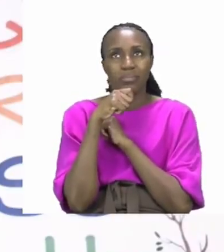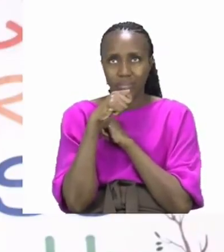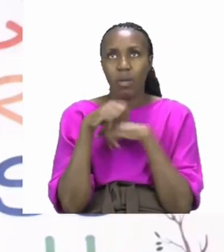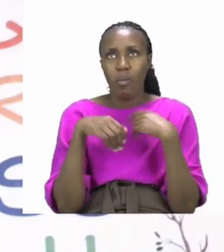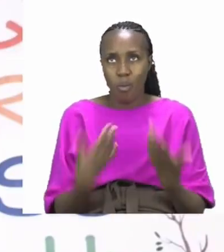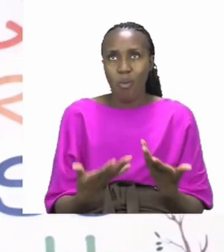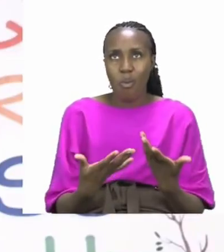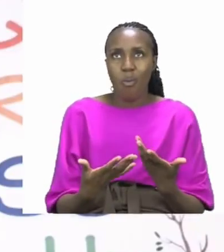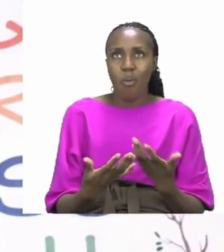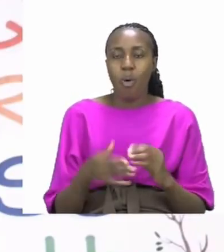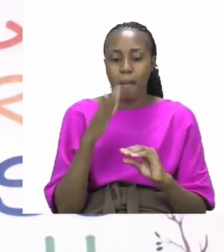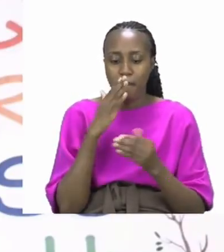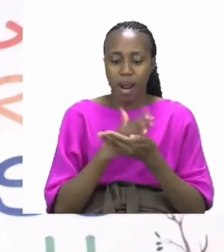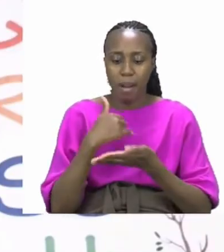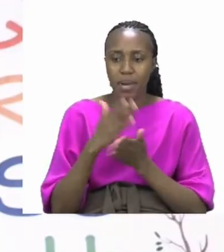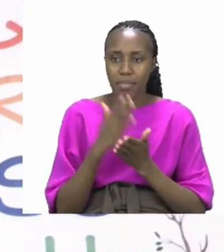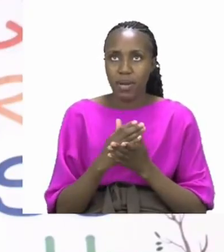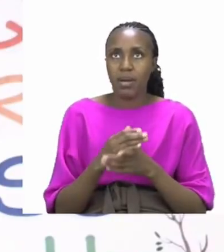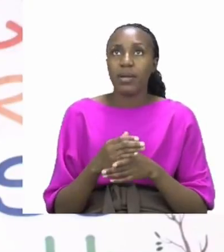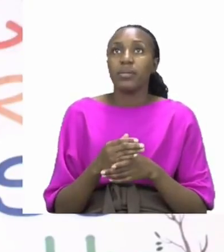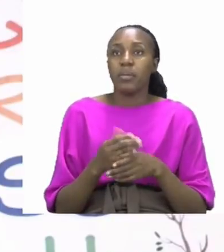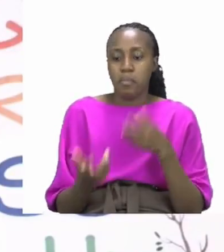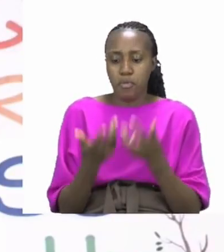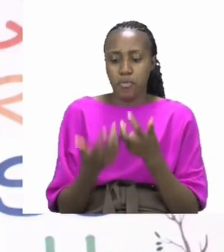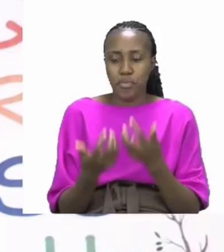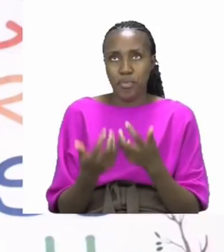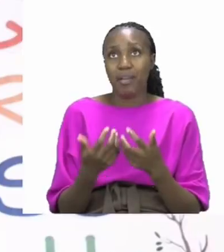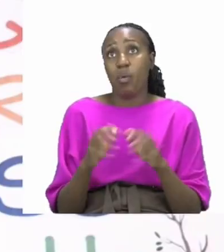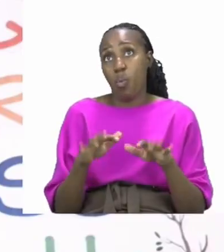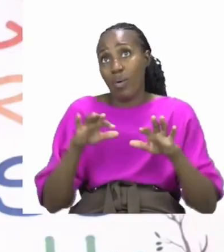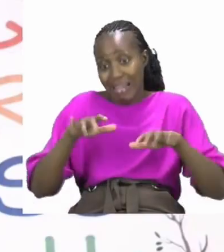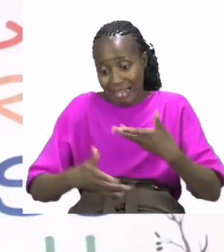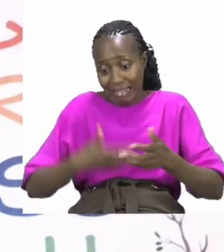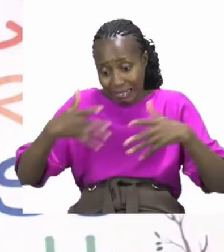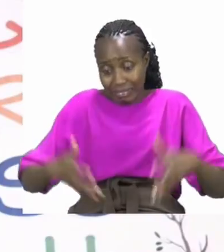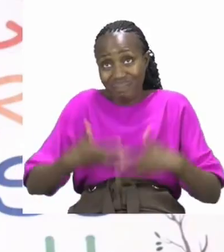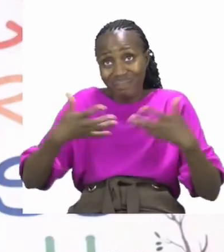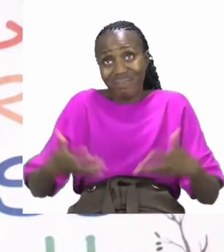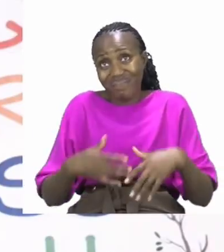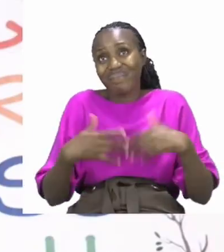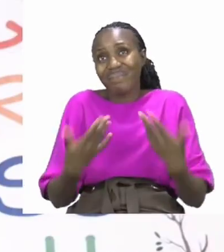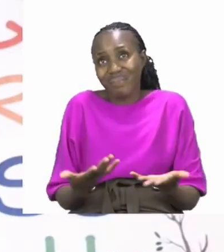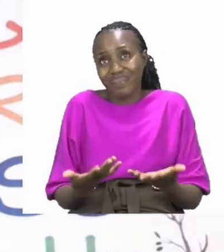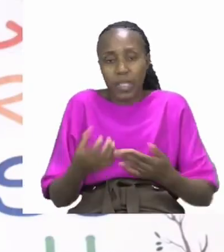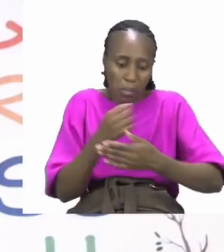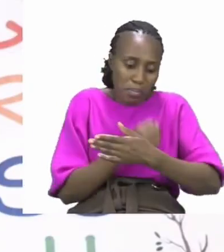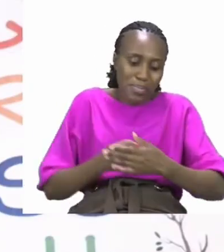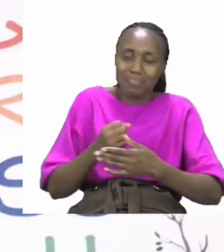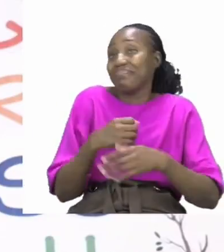or you can dice them up, put them in a nice salad, or you can put them in a